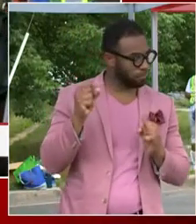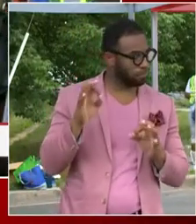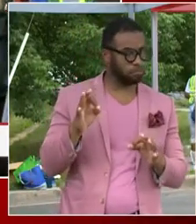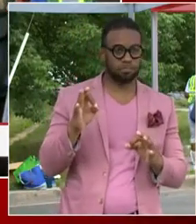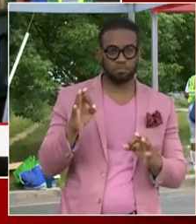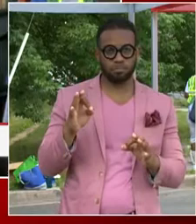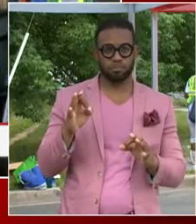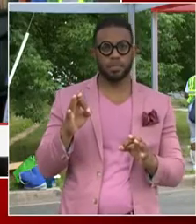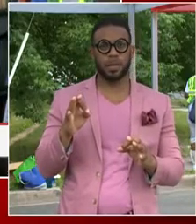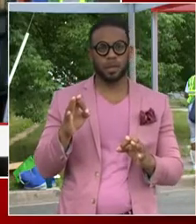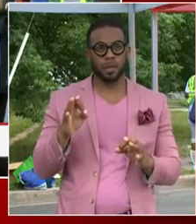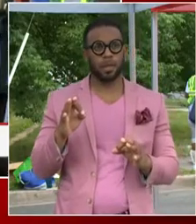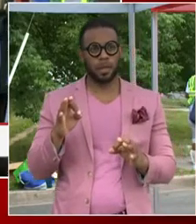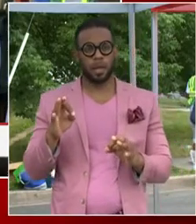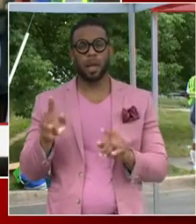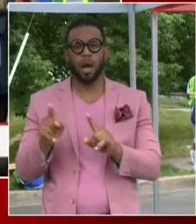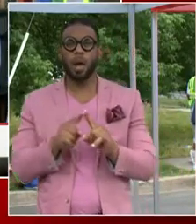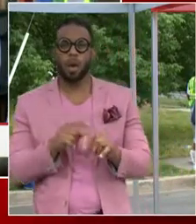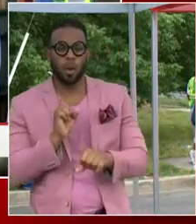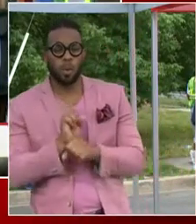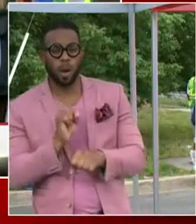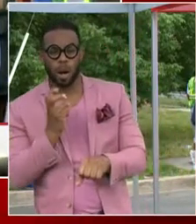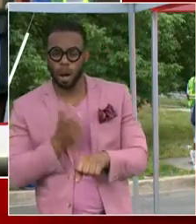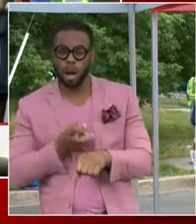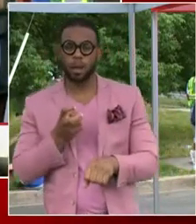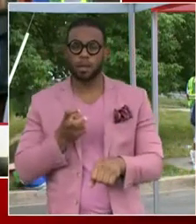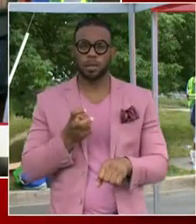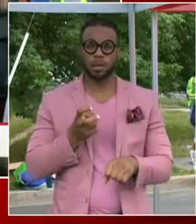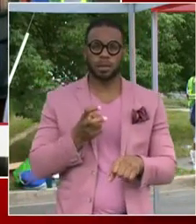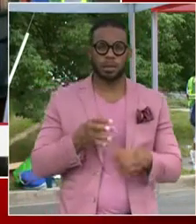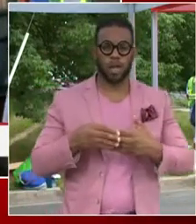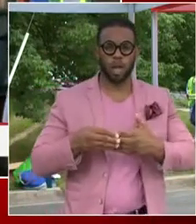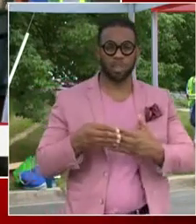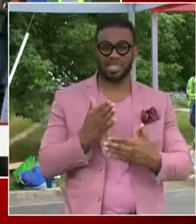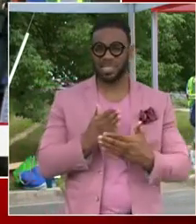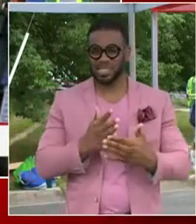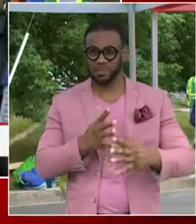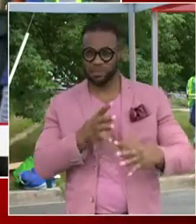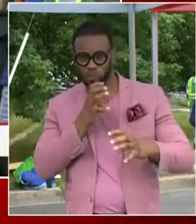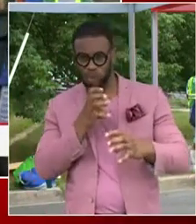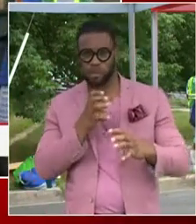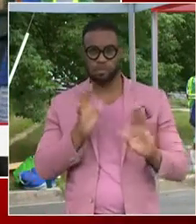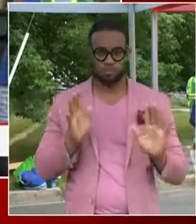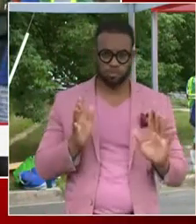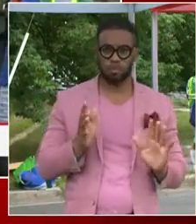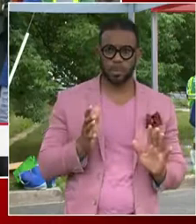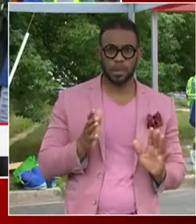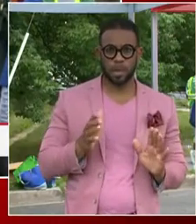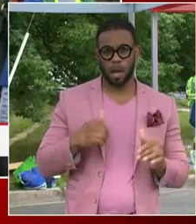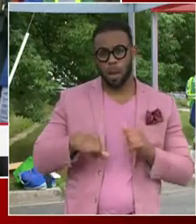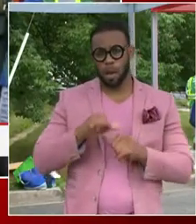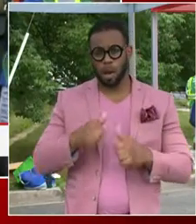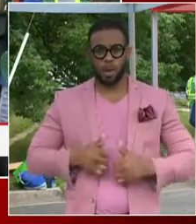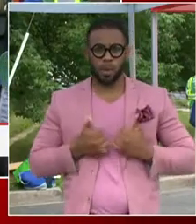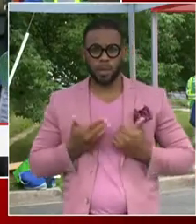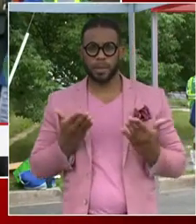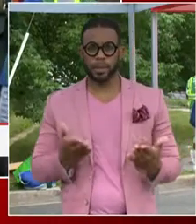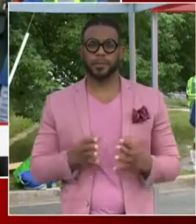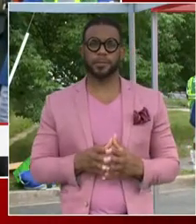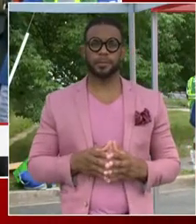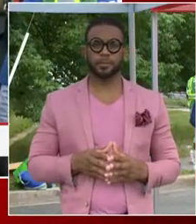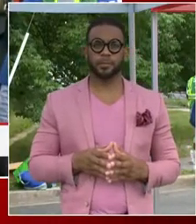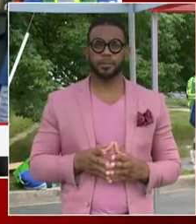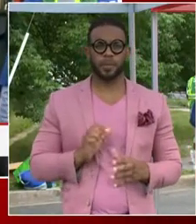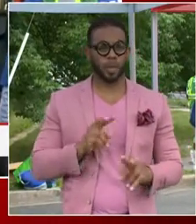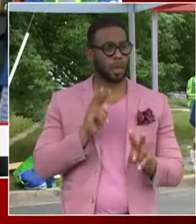DC Corrections is also and has also loosened some of the movement restrictions among our residents there.